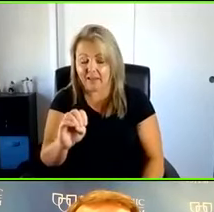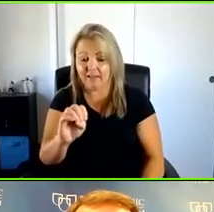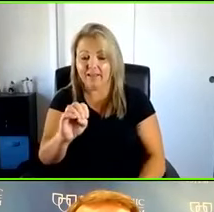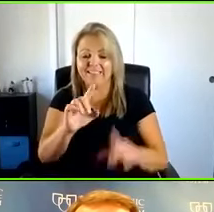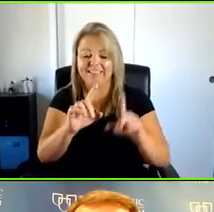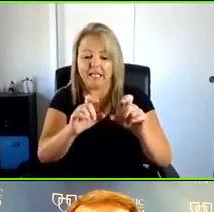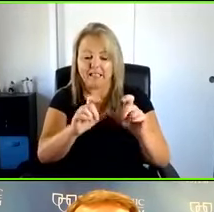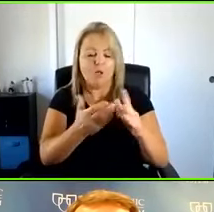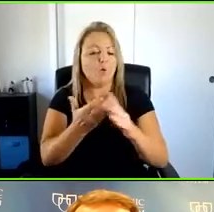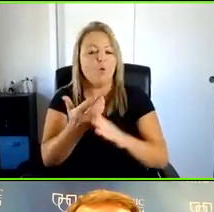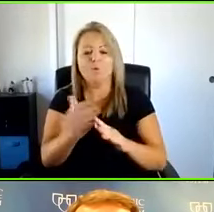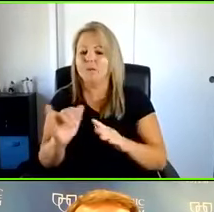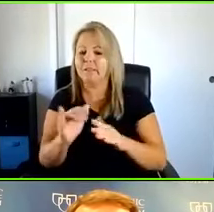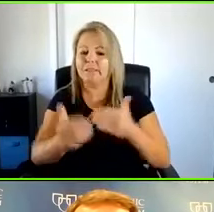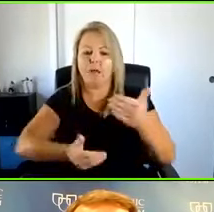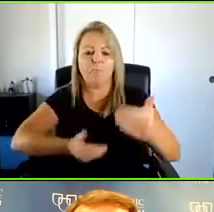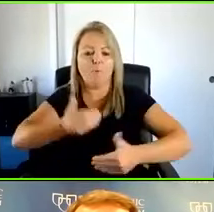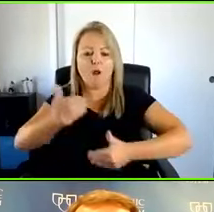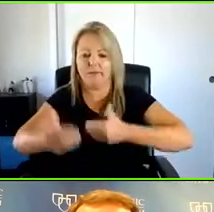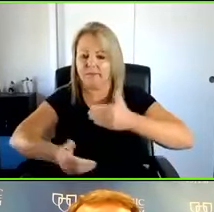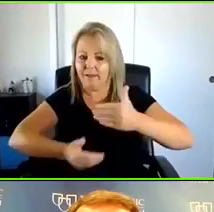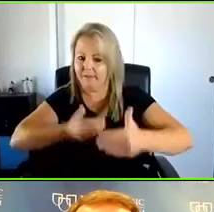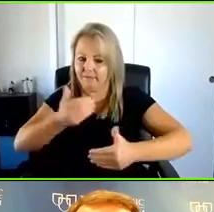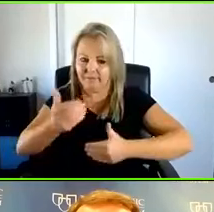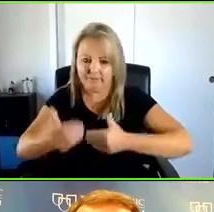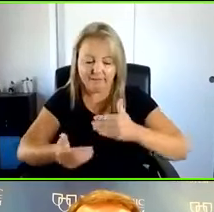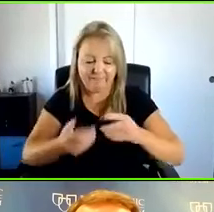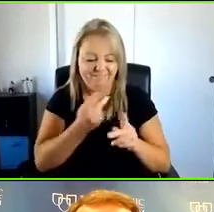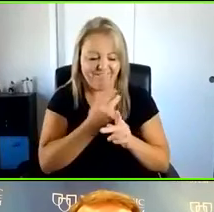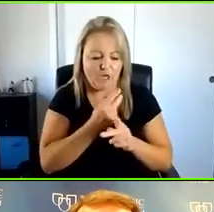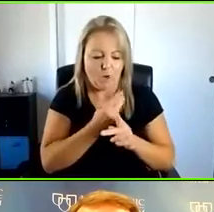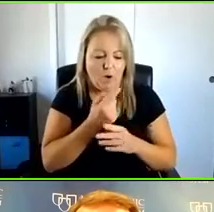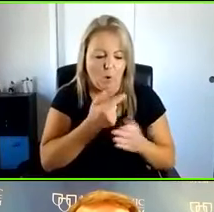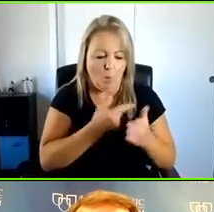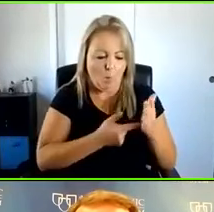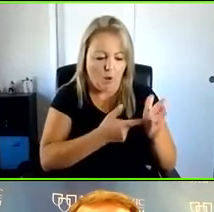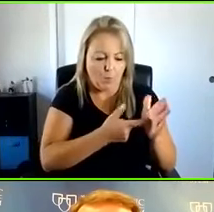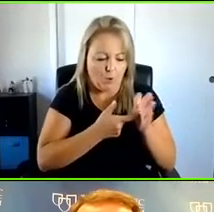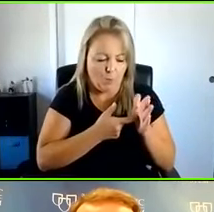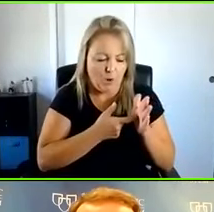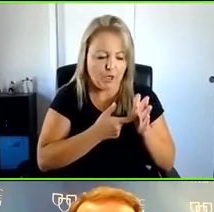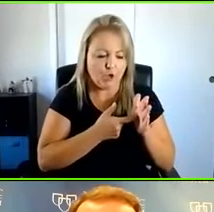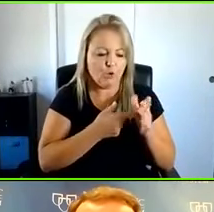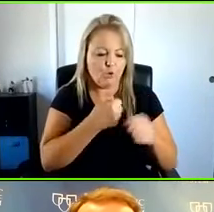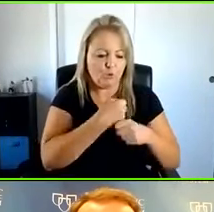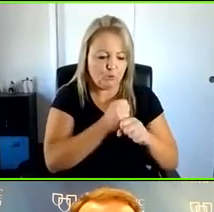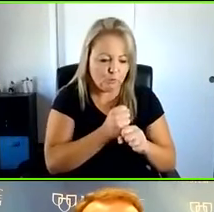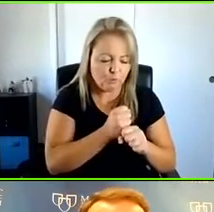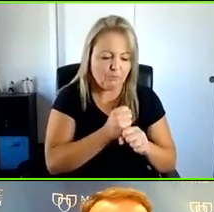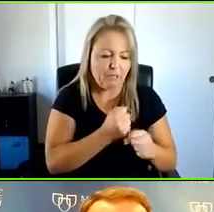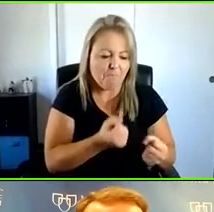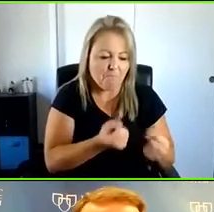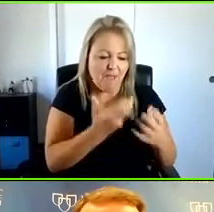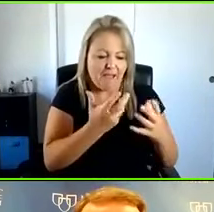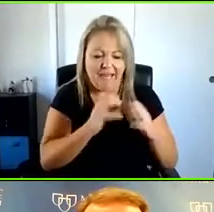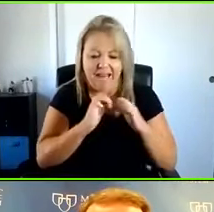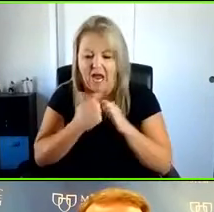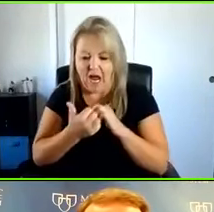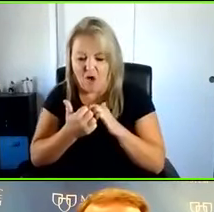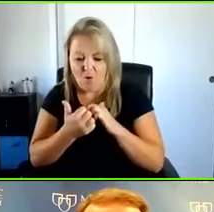through that same process that all the other testing has, and that is figuring out what does it take to get it mass produced, what does it take to get it produced on a local